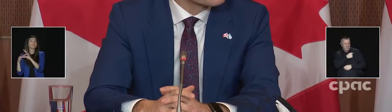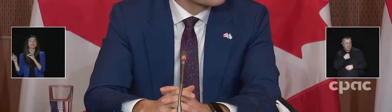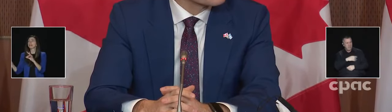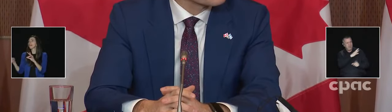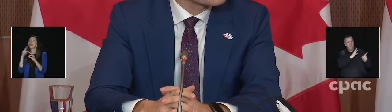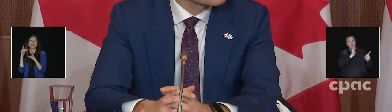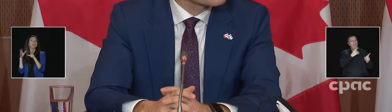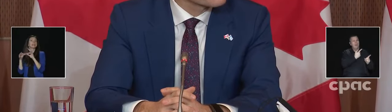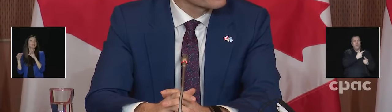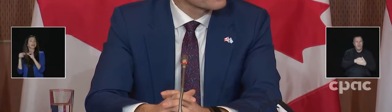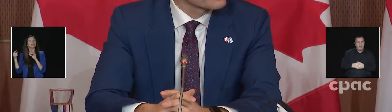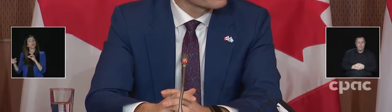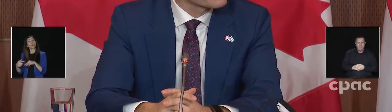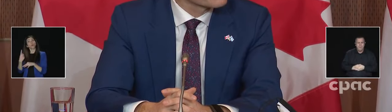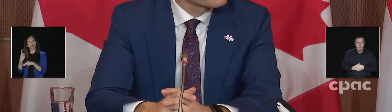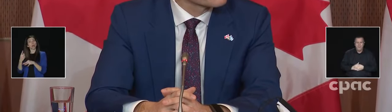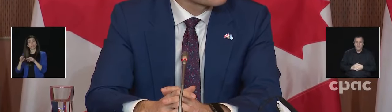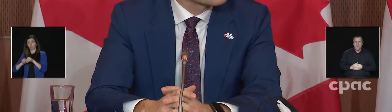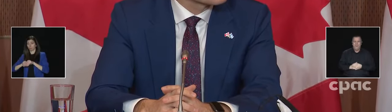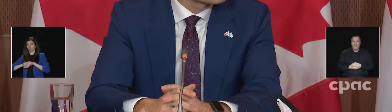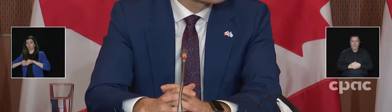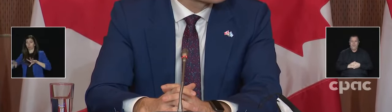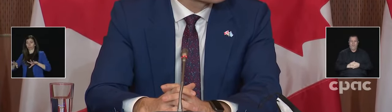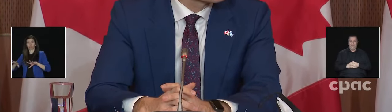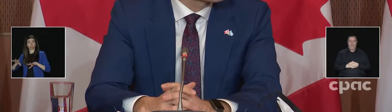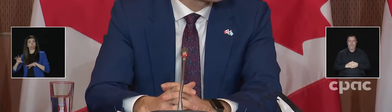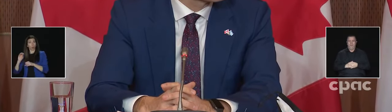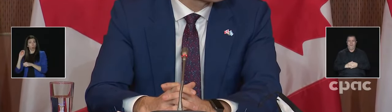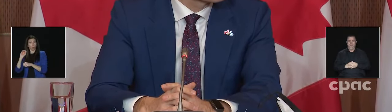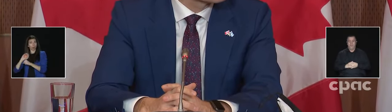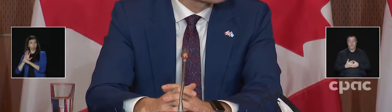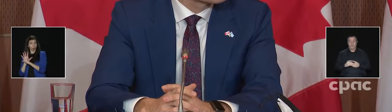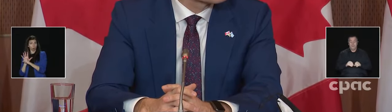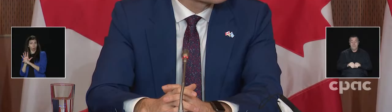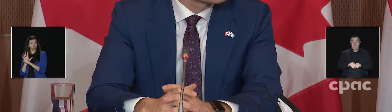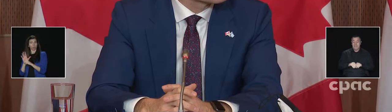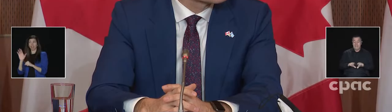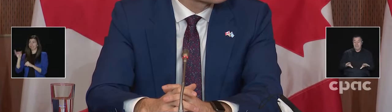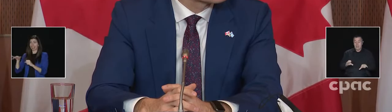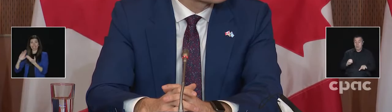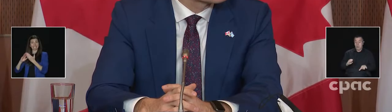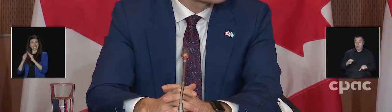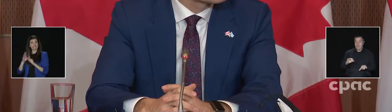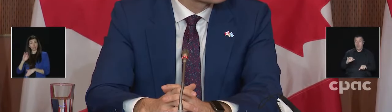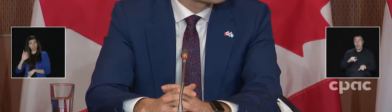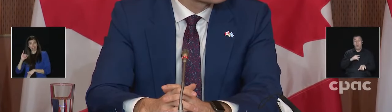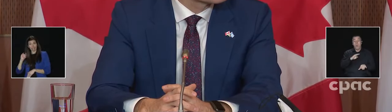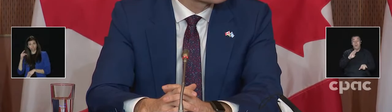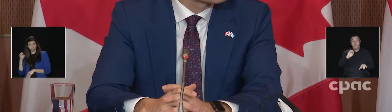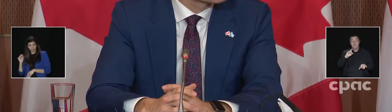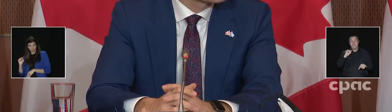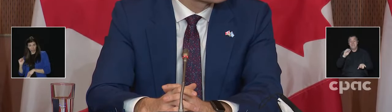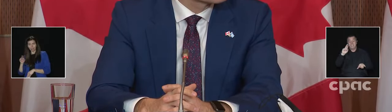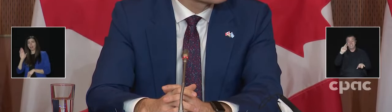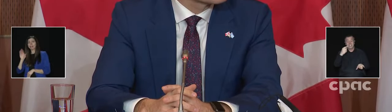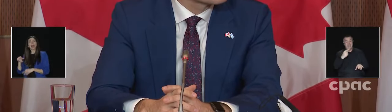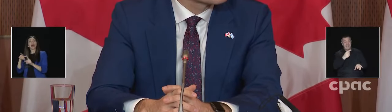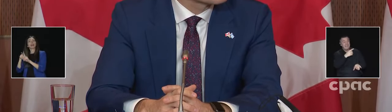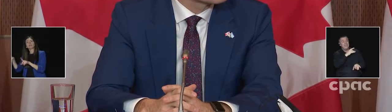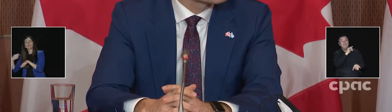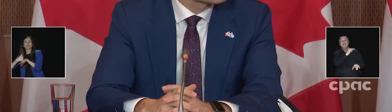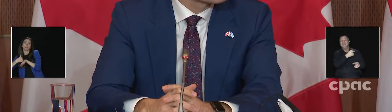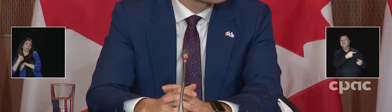Omicron in Beijing originated from a parcel or a letter that was sent from Canada. So given what we